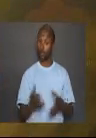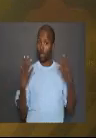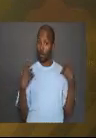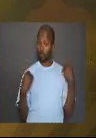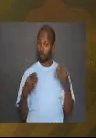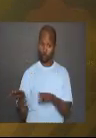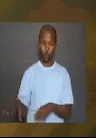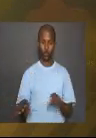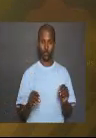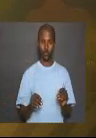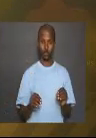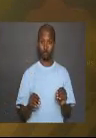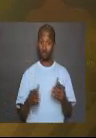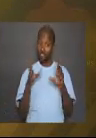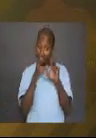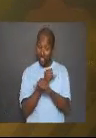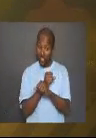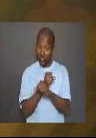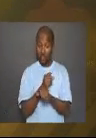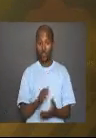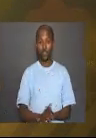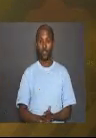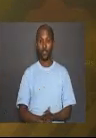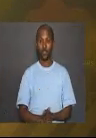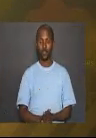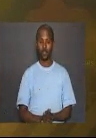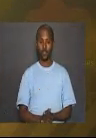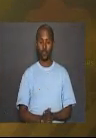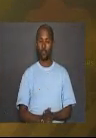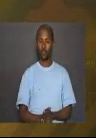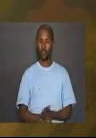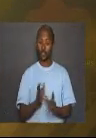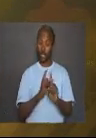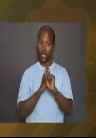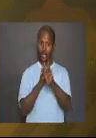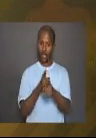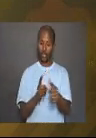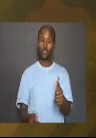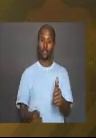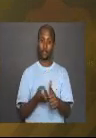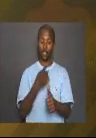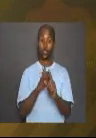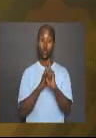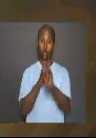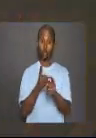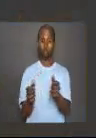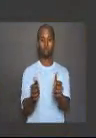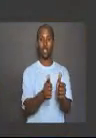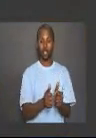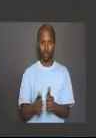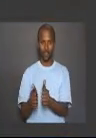Hello, students. Have you finished? Let us answer the first question together.